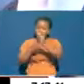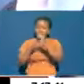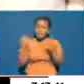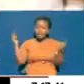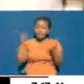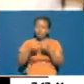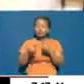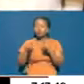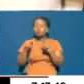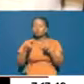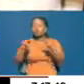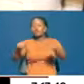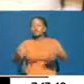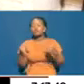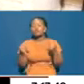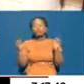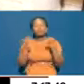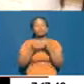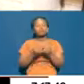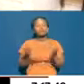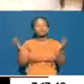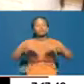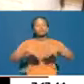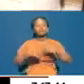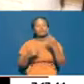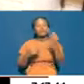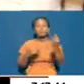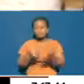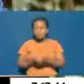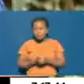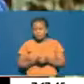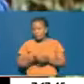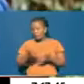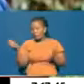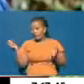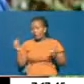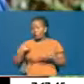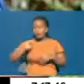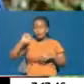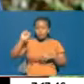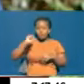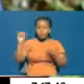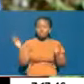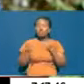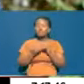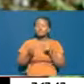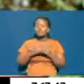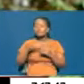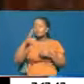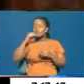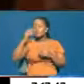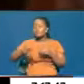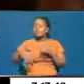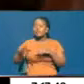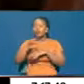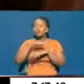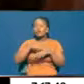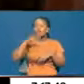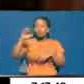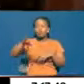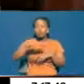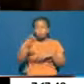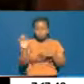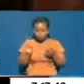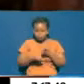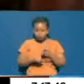3. Muungano mwingine wa kisiasa baina ya speaker wa bunge Justin Muturi, gavana wa Makueni Kivutha Kibwana